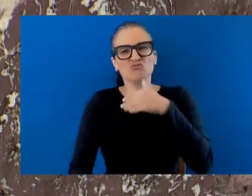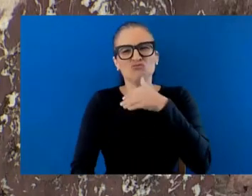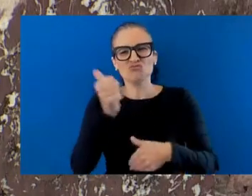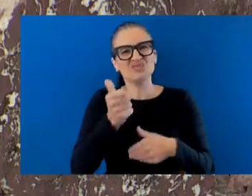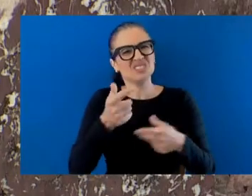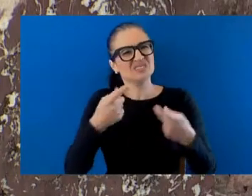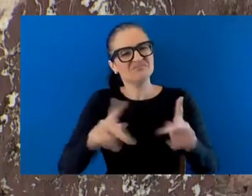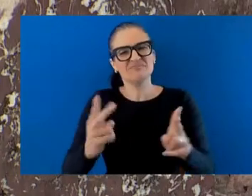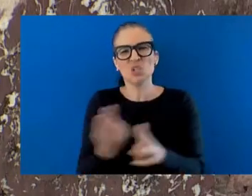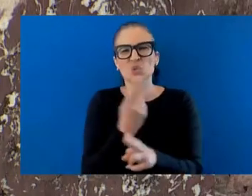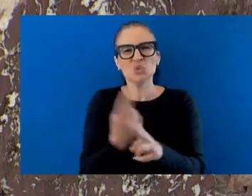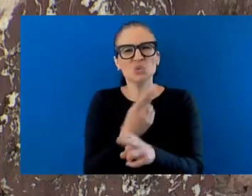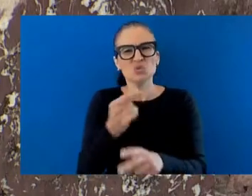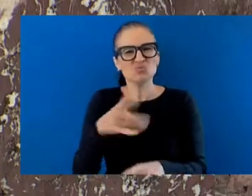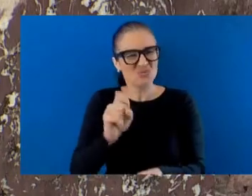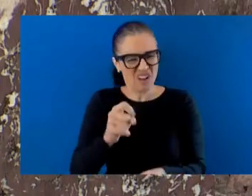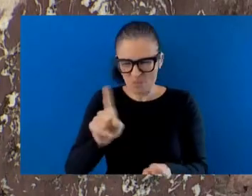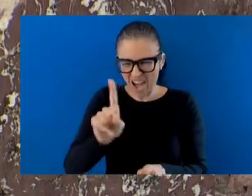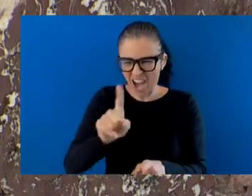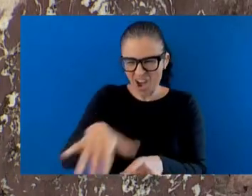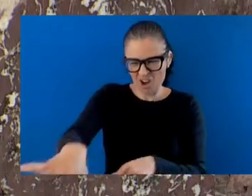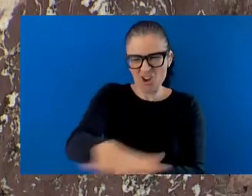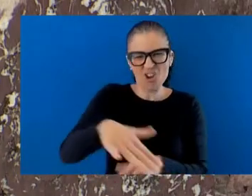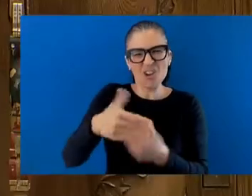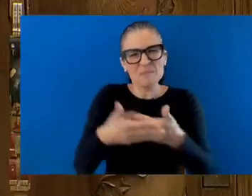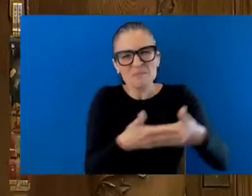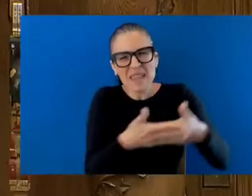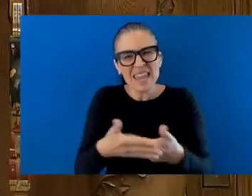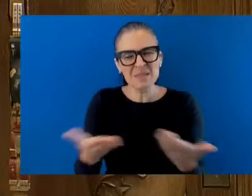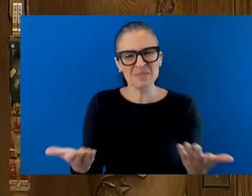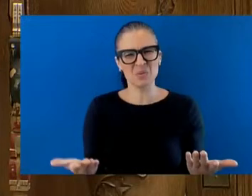crack cocaine, and fentanyl? Yeah.